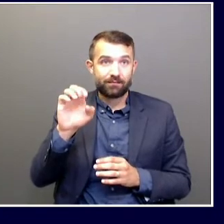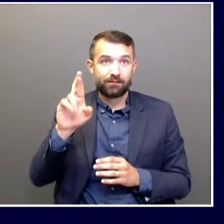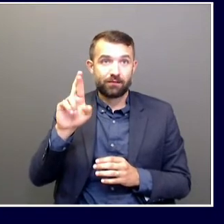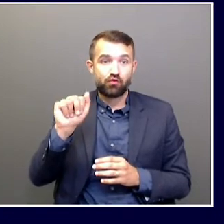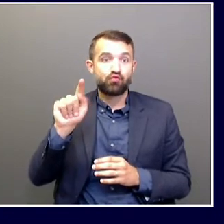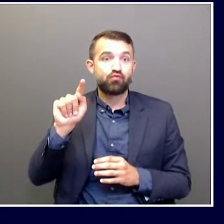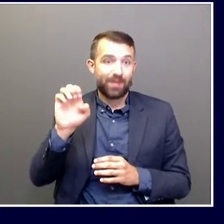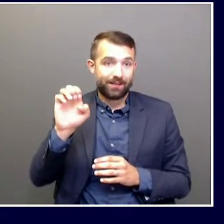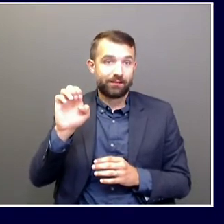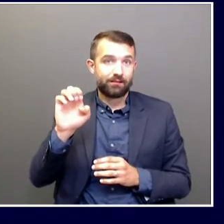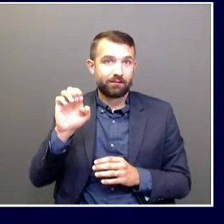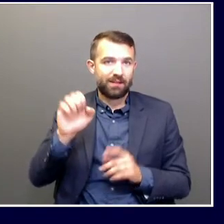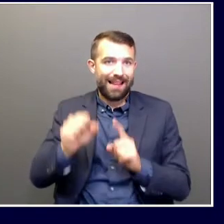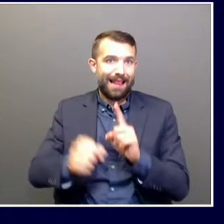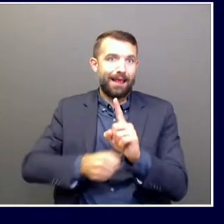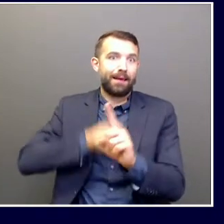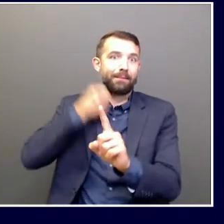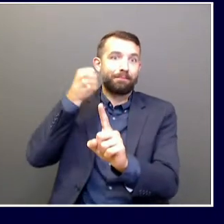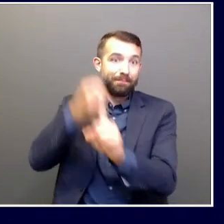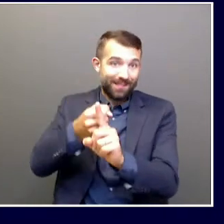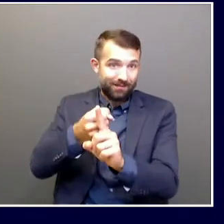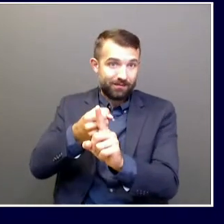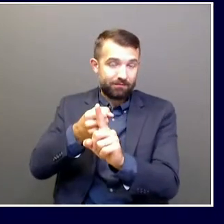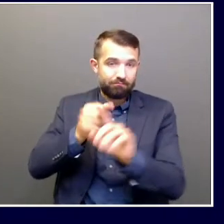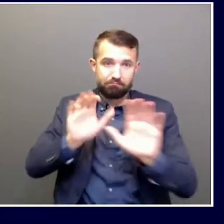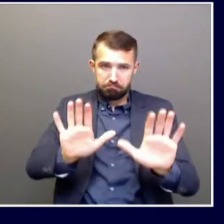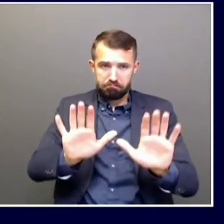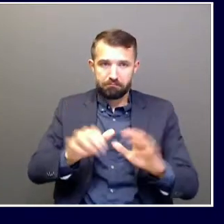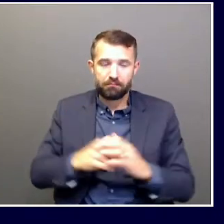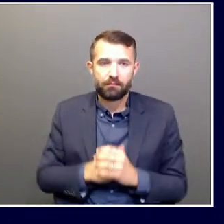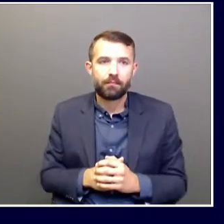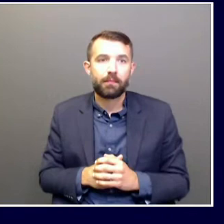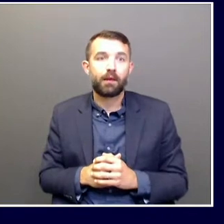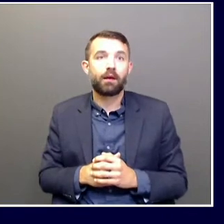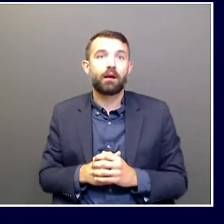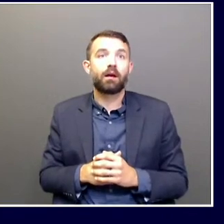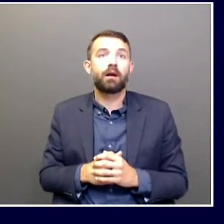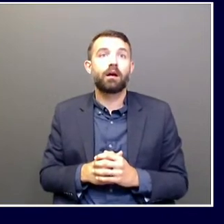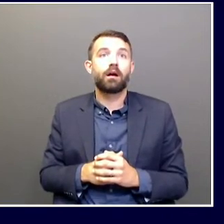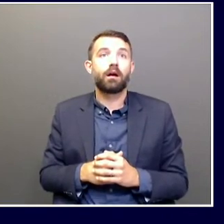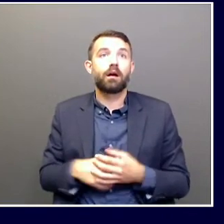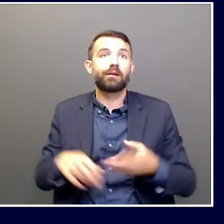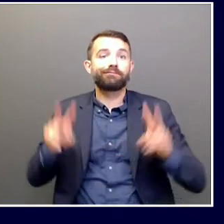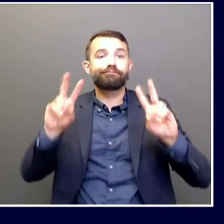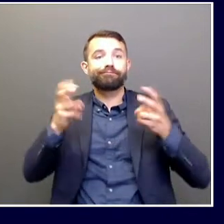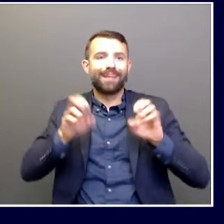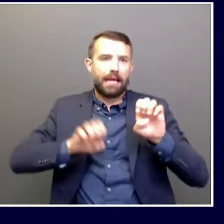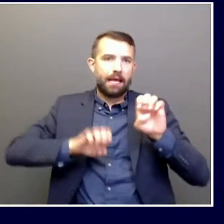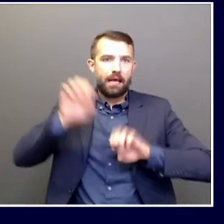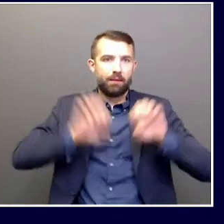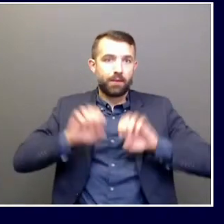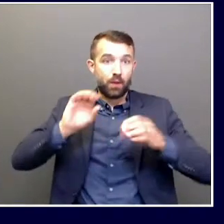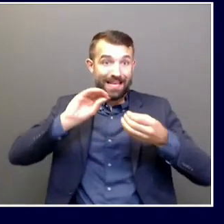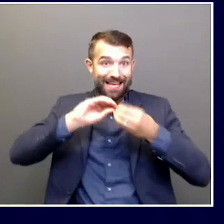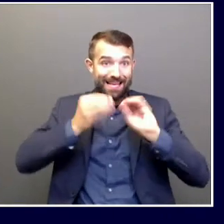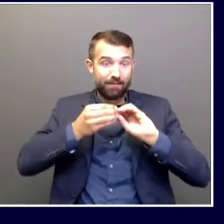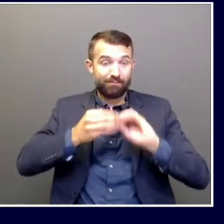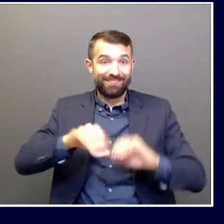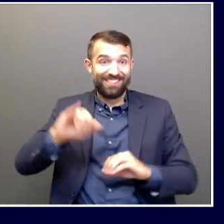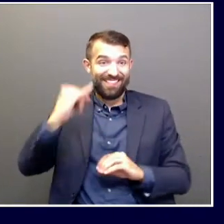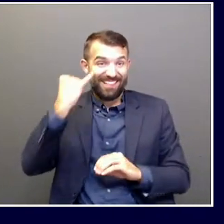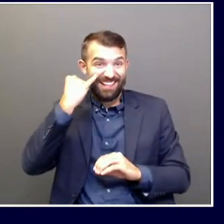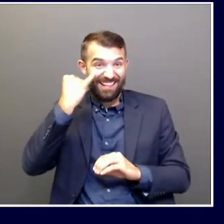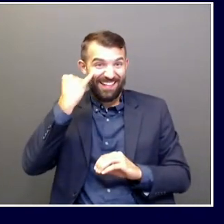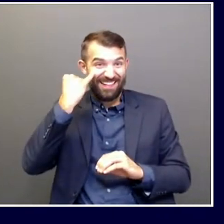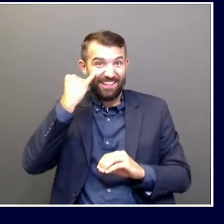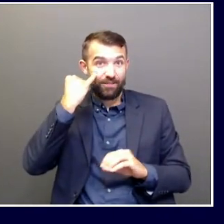another common epidemiological thought experiment. In a world where 100% of people were vaccinated against the